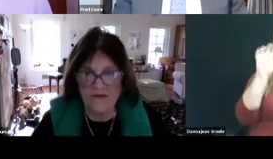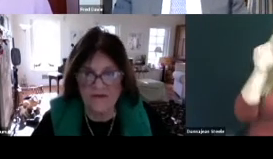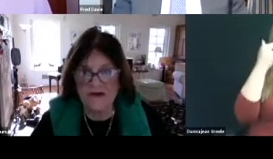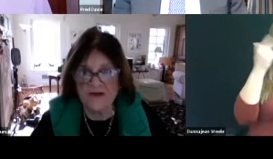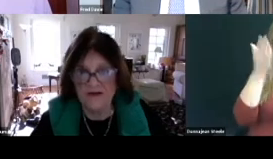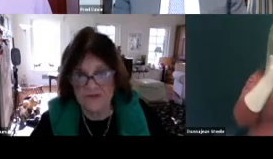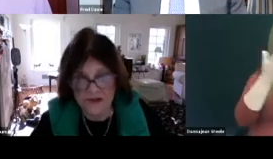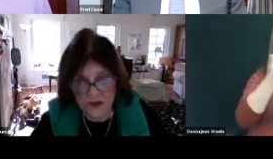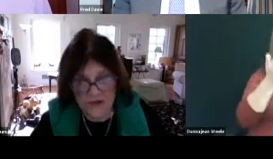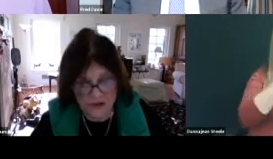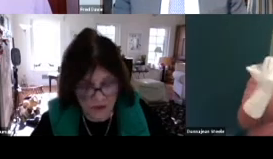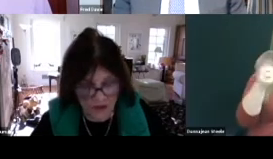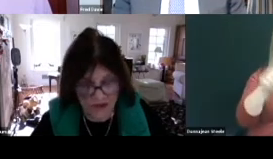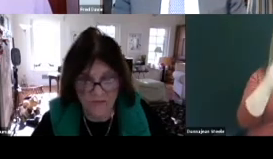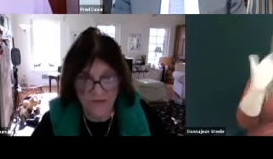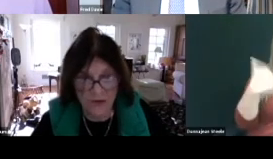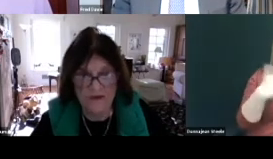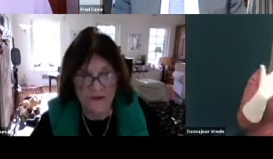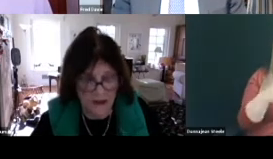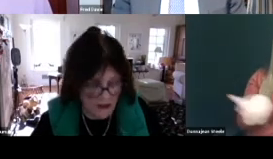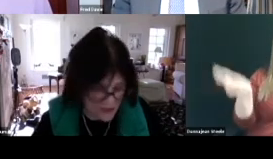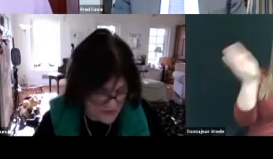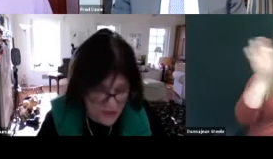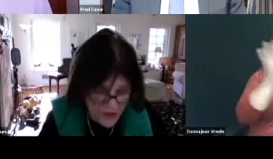and the things that are